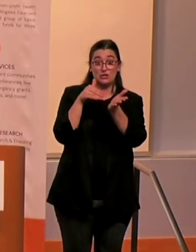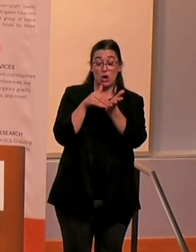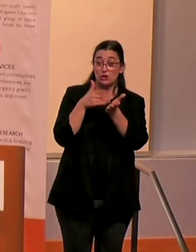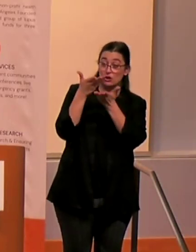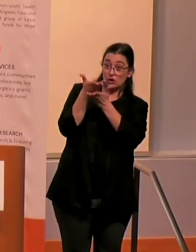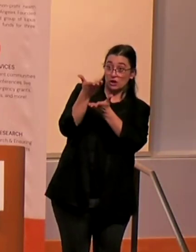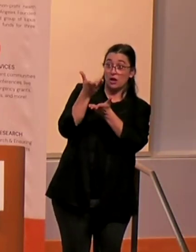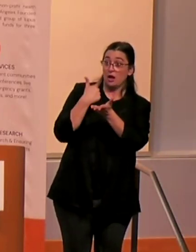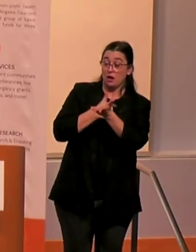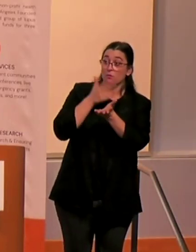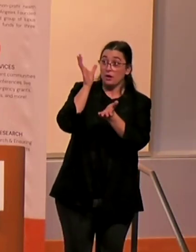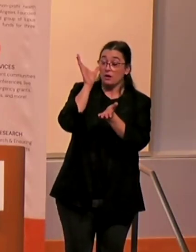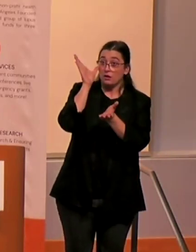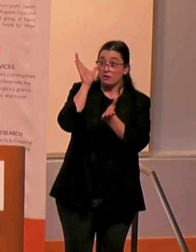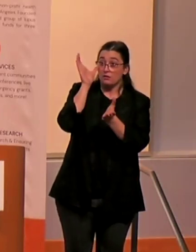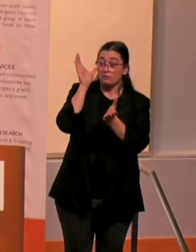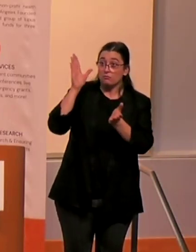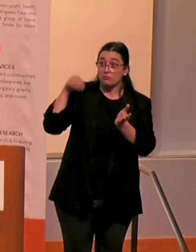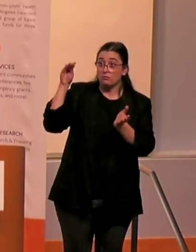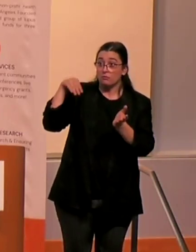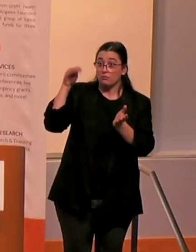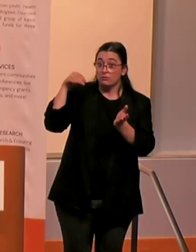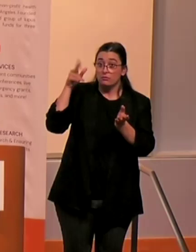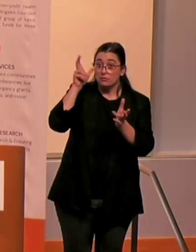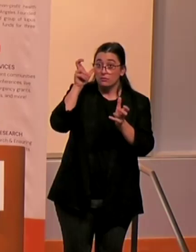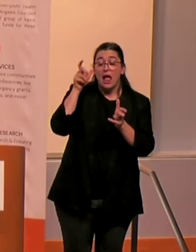take all their information. And